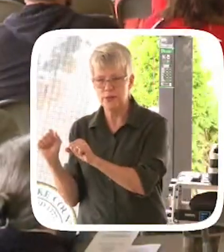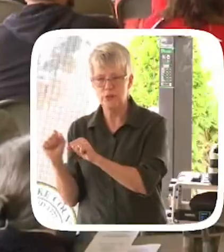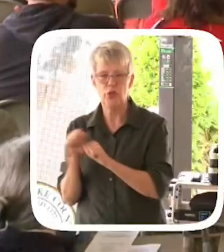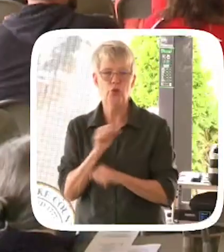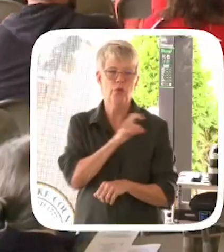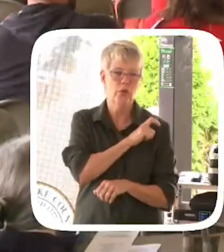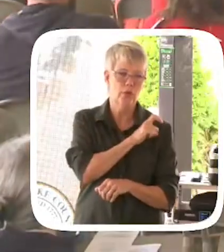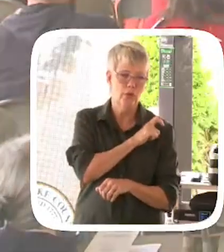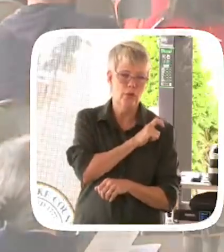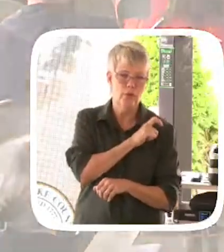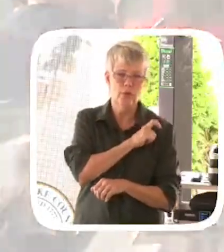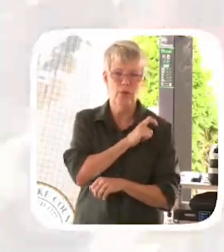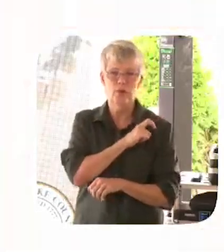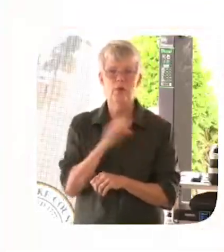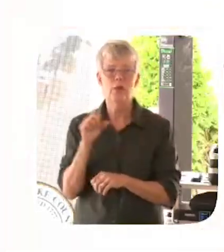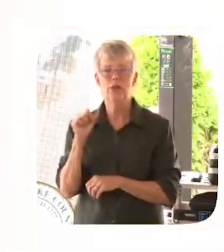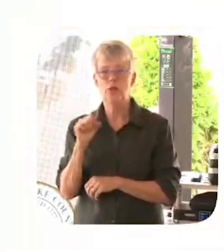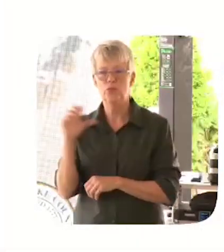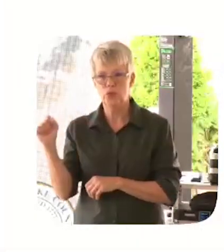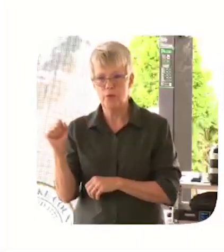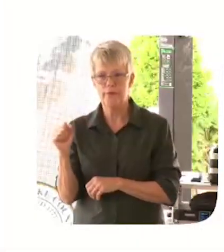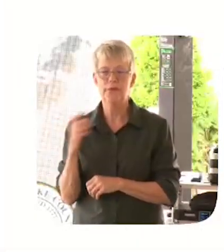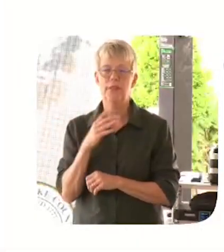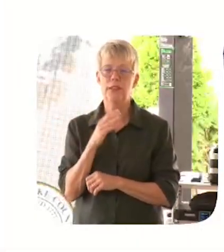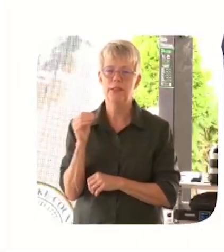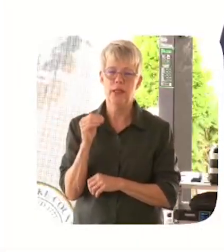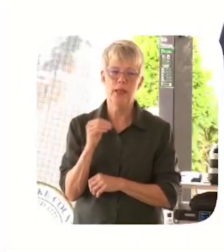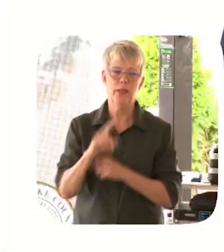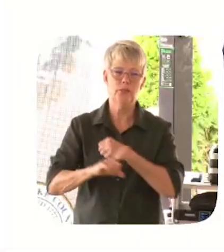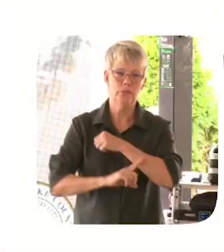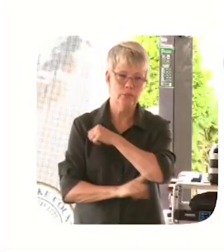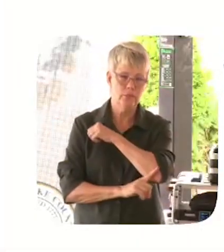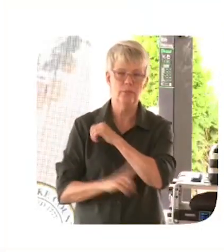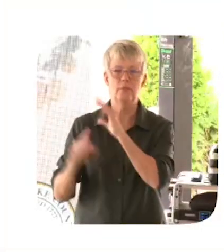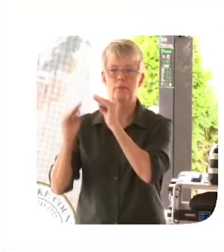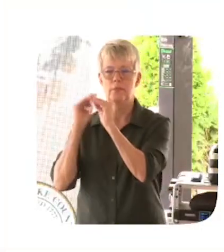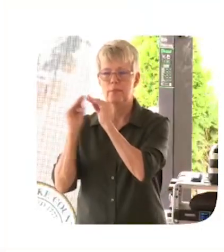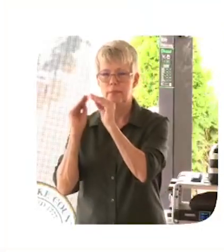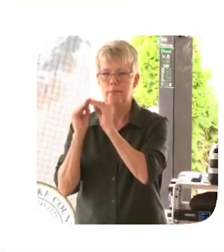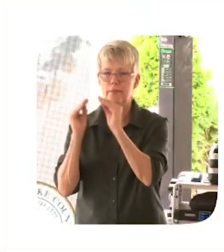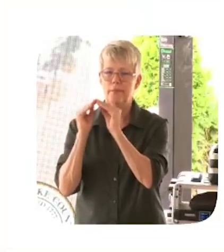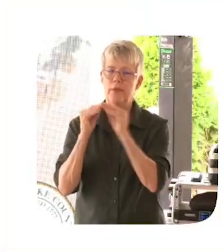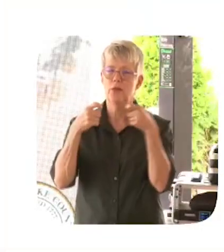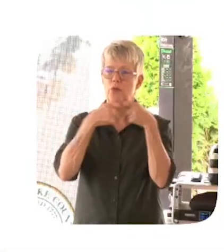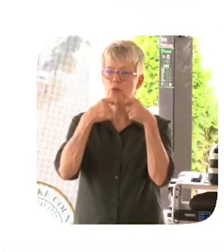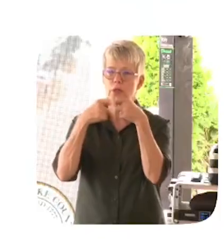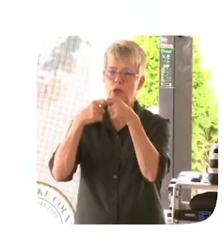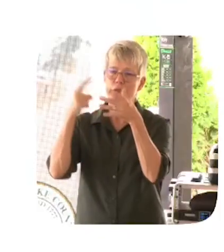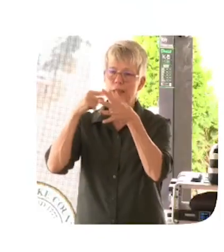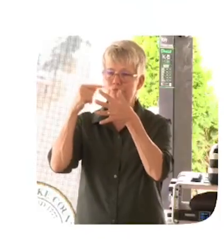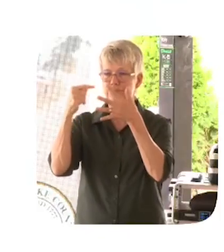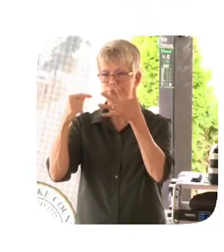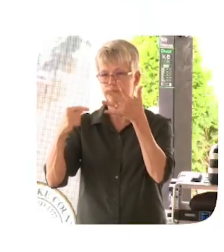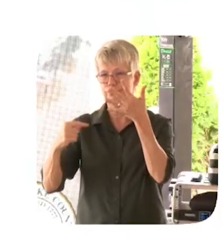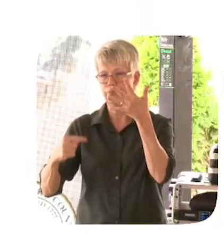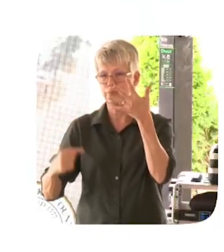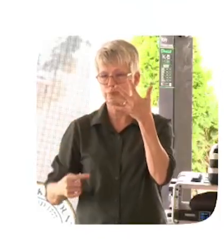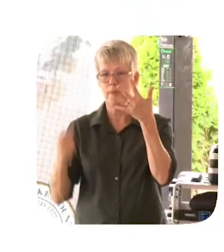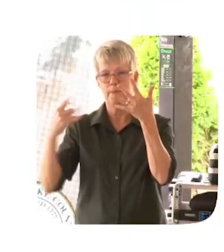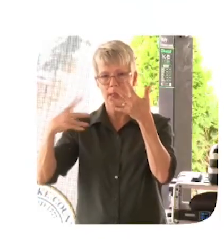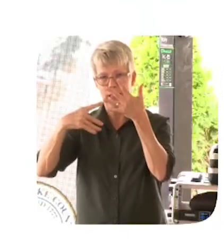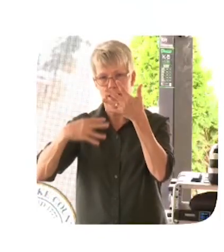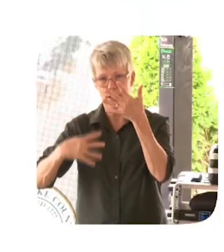personnel, social services staff, maintenance crews, trash collectors, utility providers of all kinds, and many, many